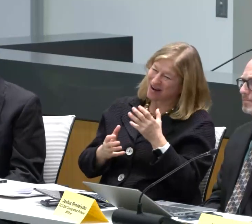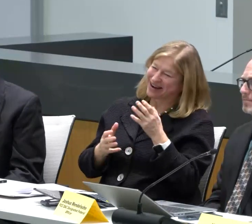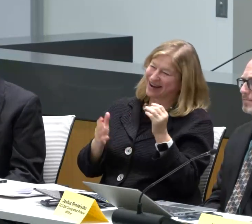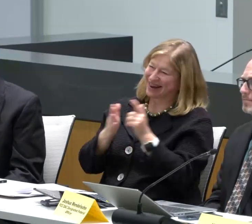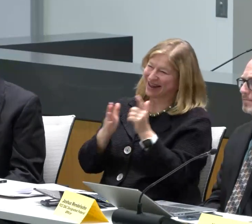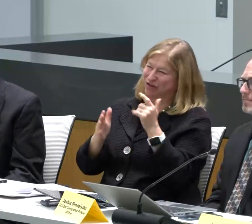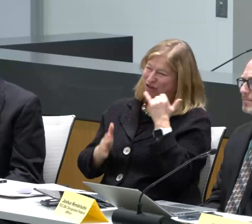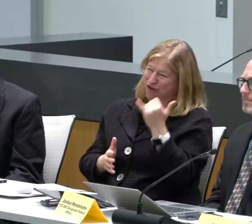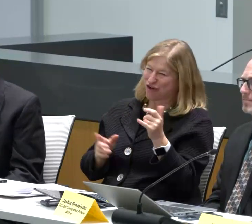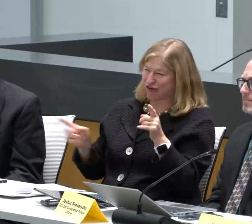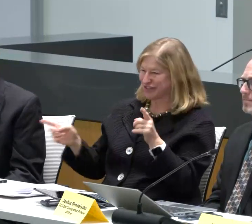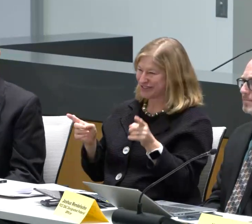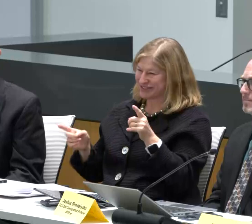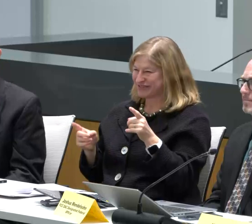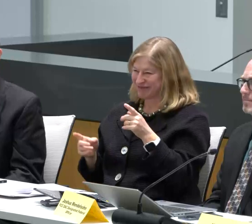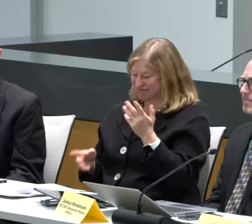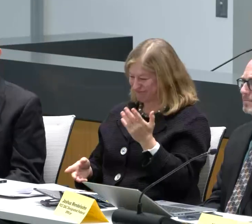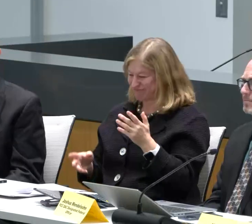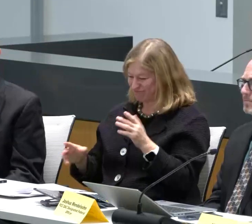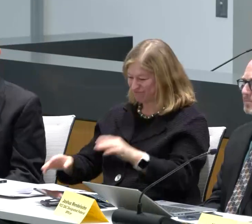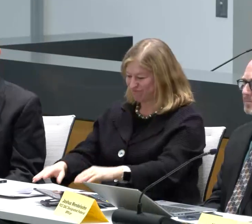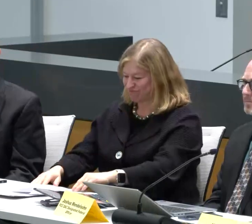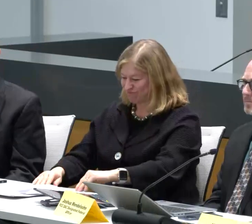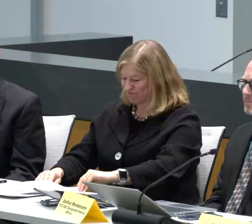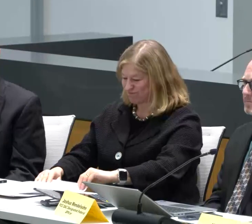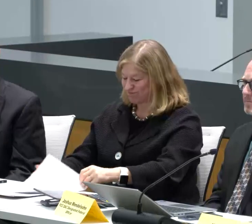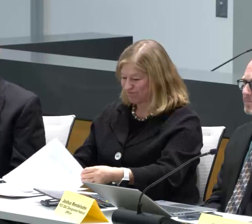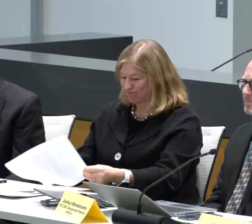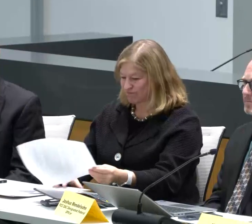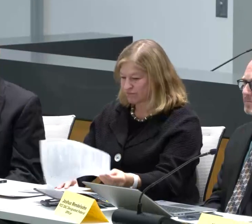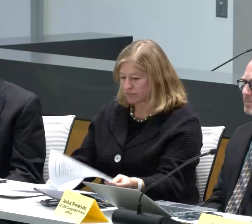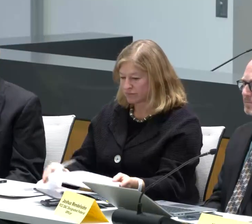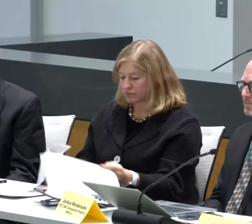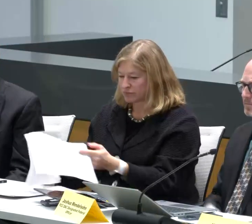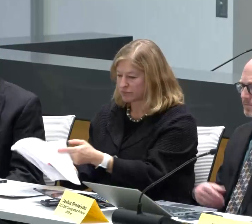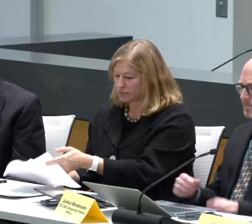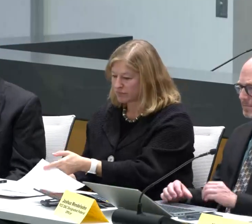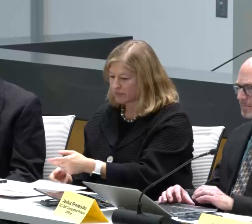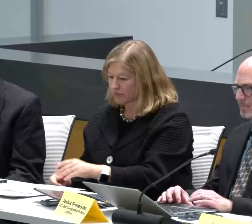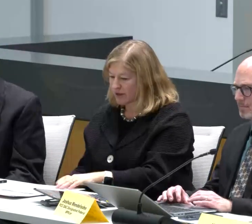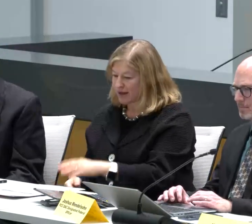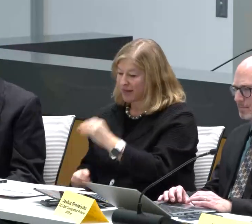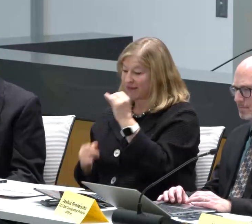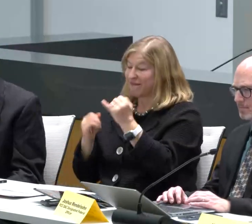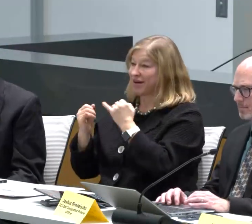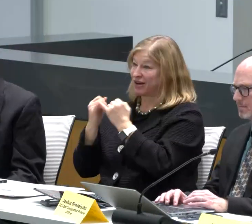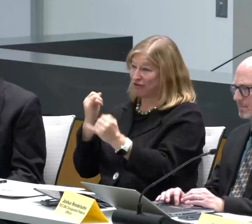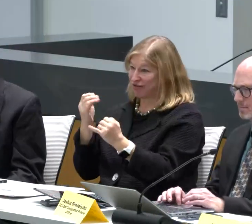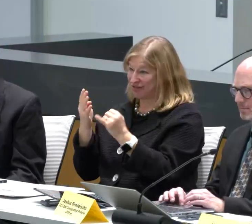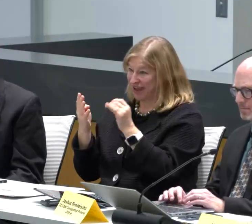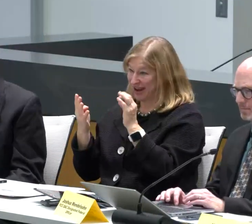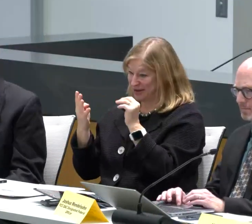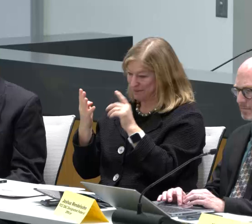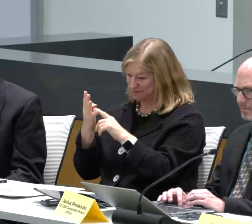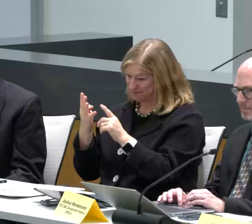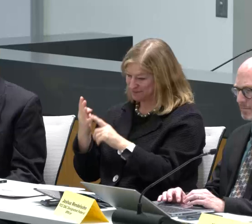while still protecting consumers from unwanted and illegal robocalls and texts.